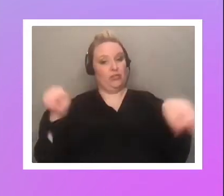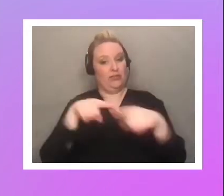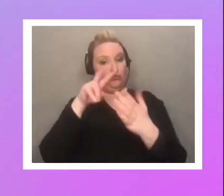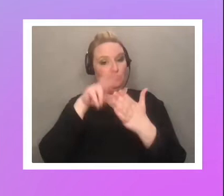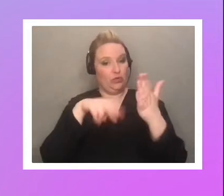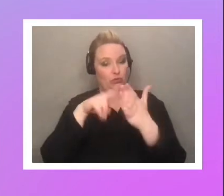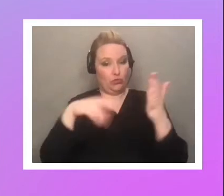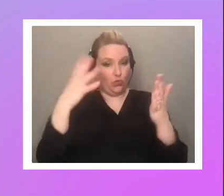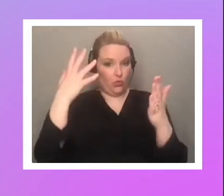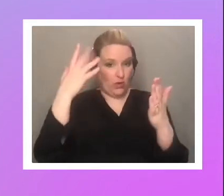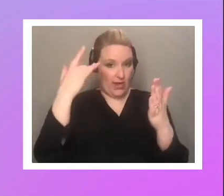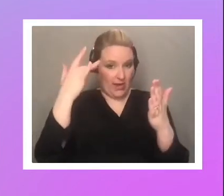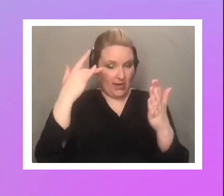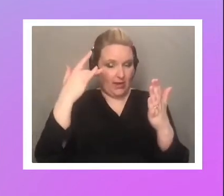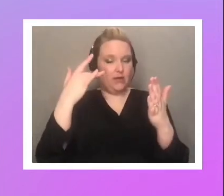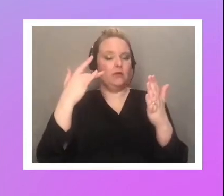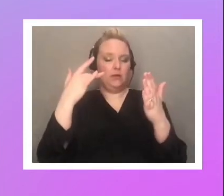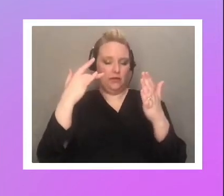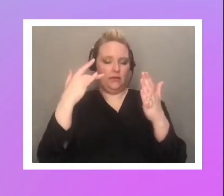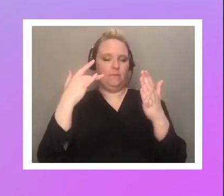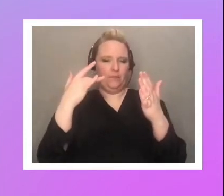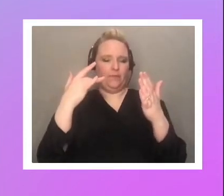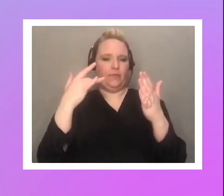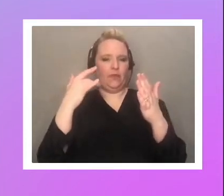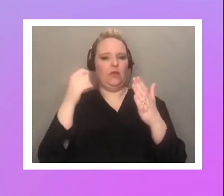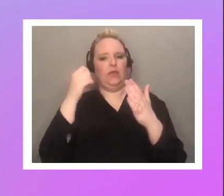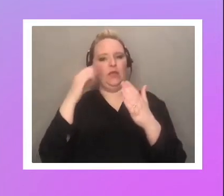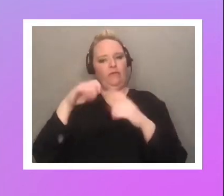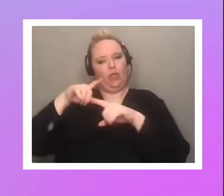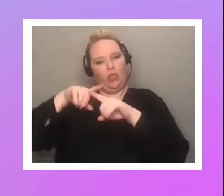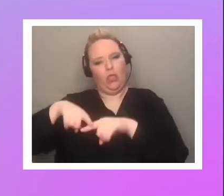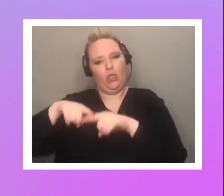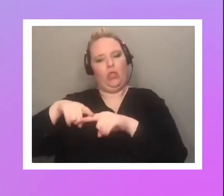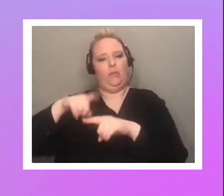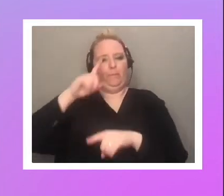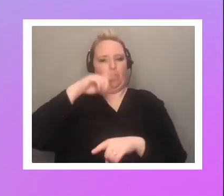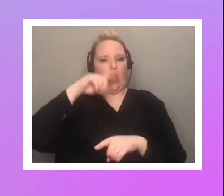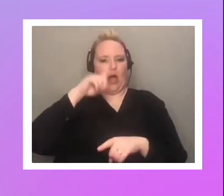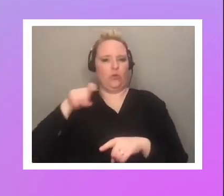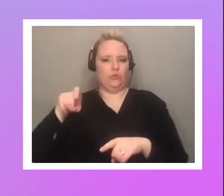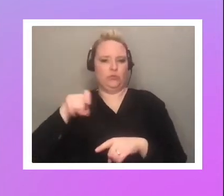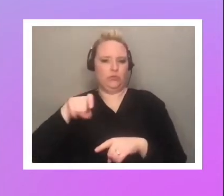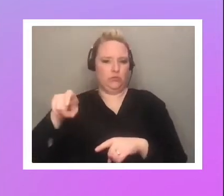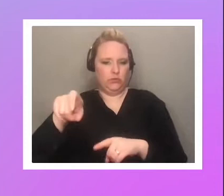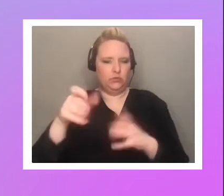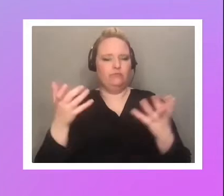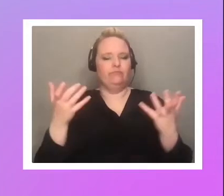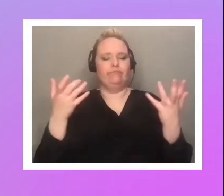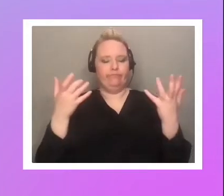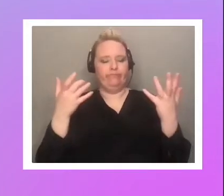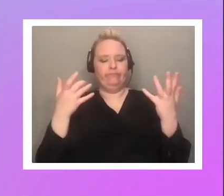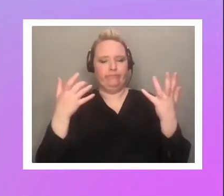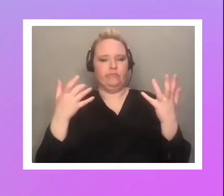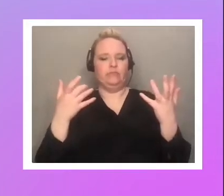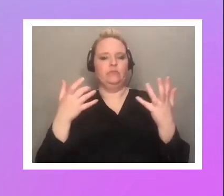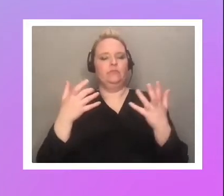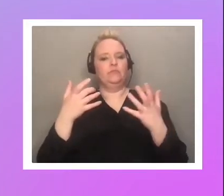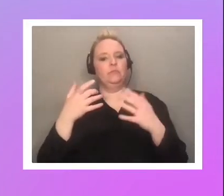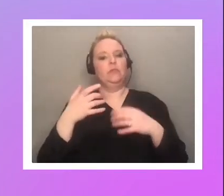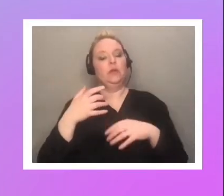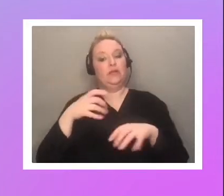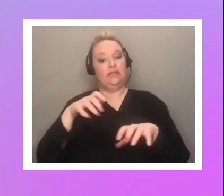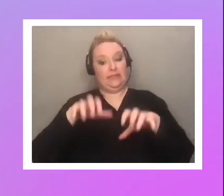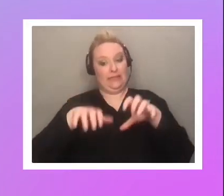are going to be found with just doing keyboard navigation. It's really effective